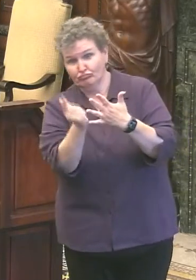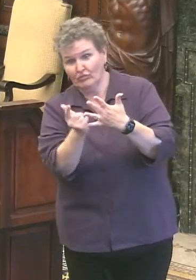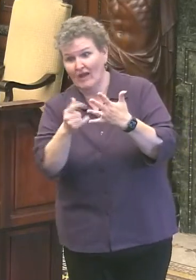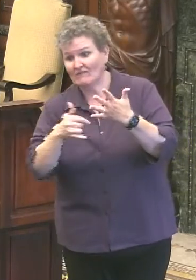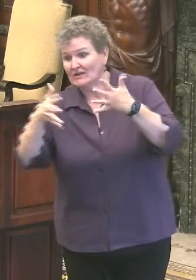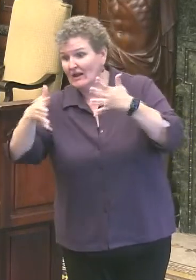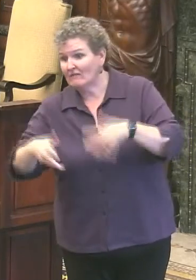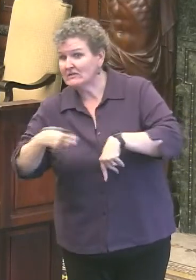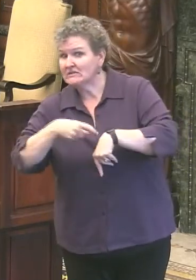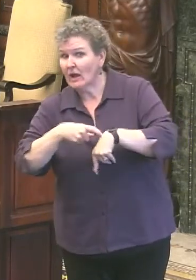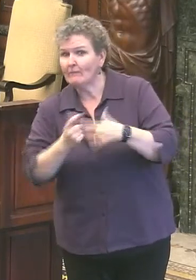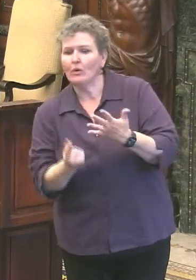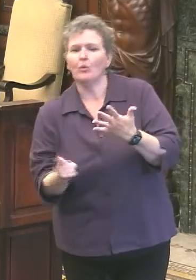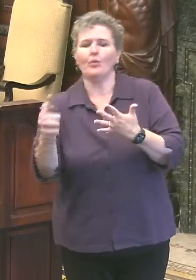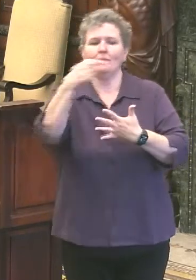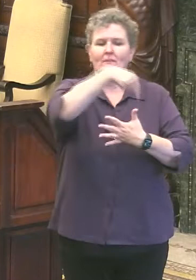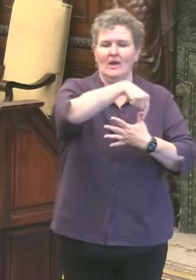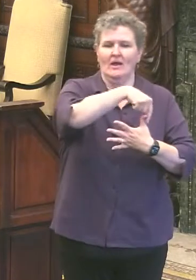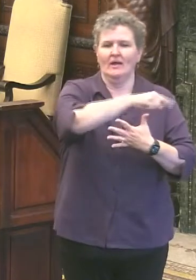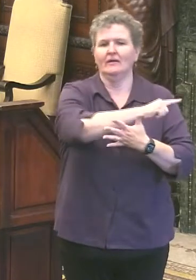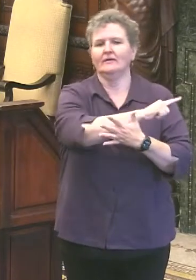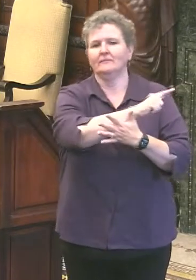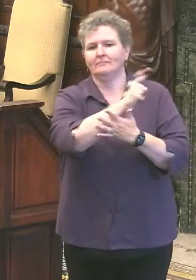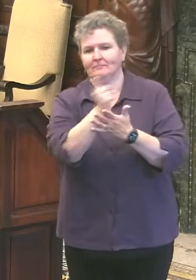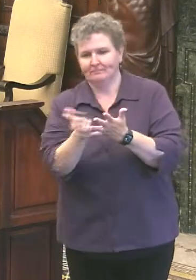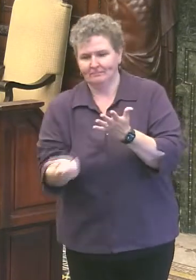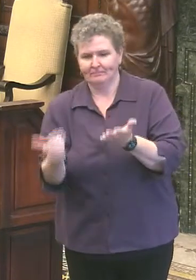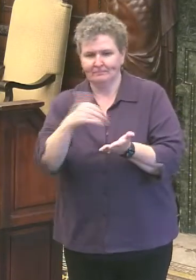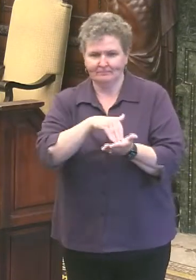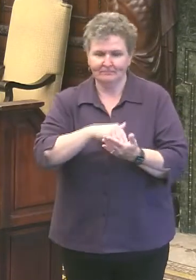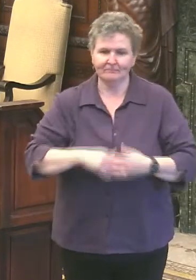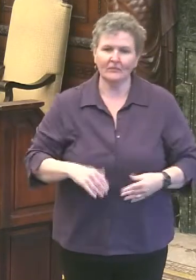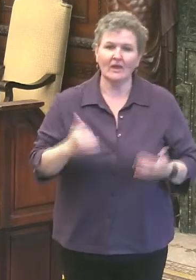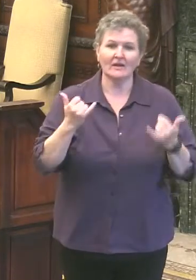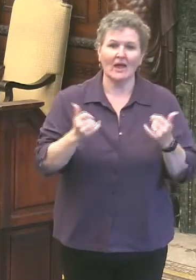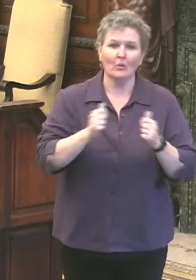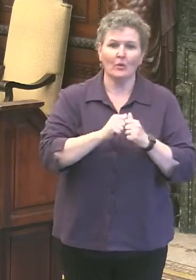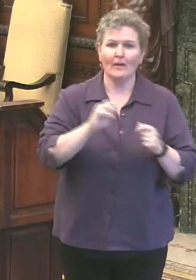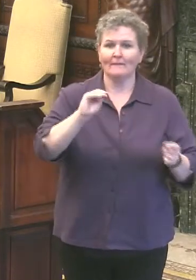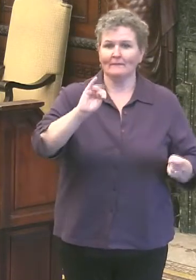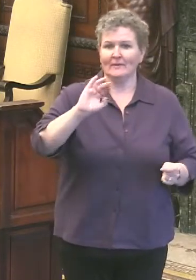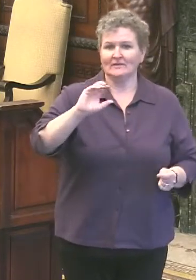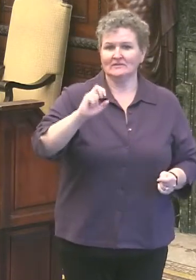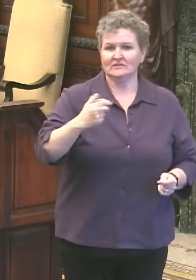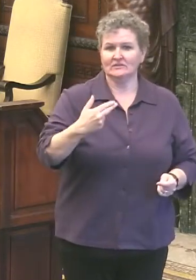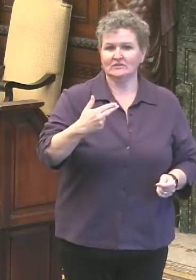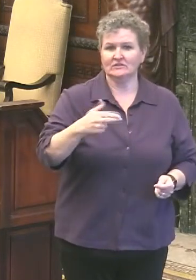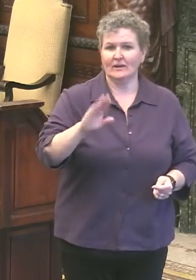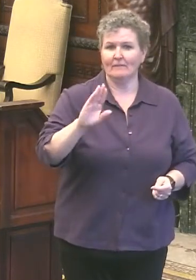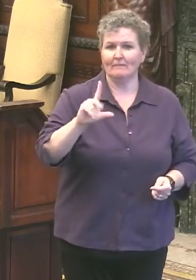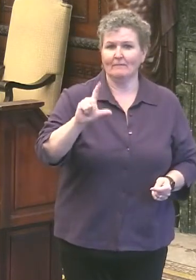if time permits. For now, we will start off with Mitch Blocker of NBC 10.